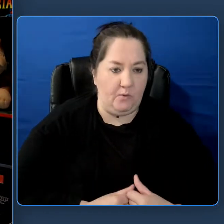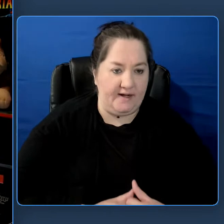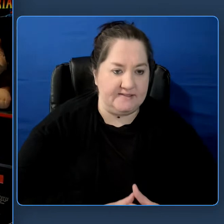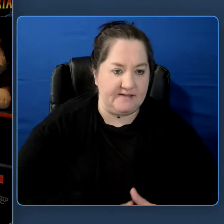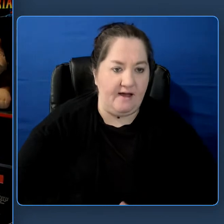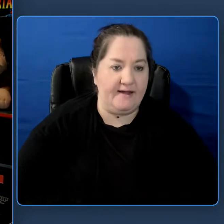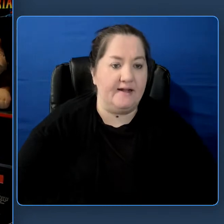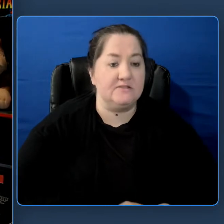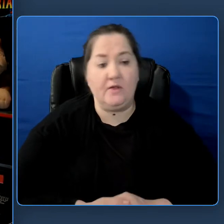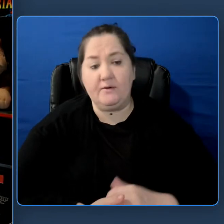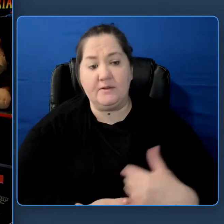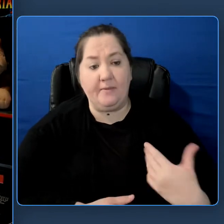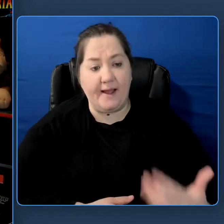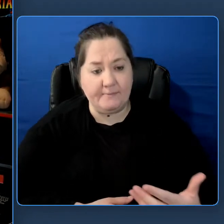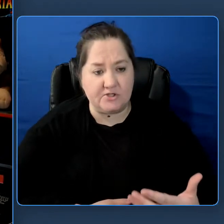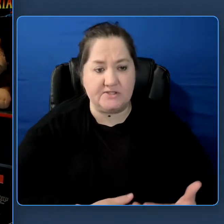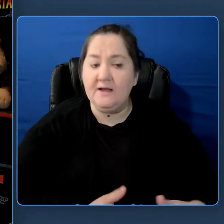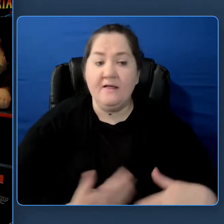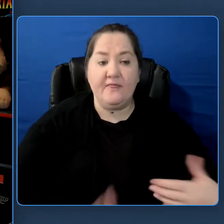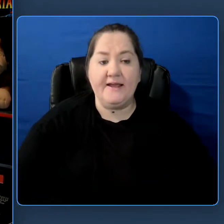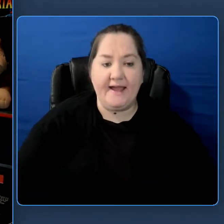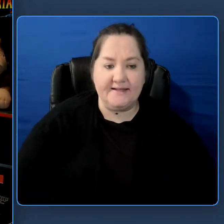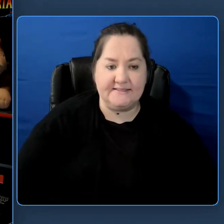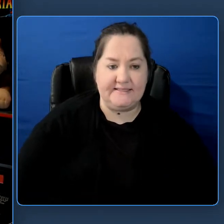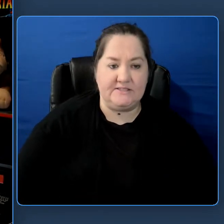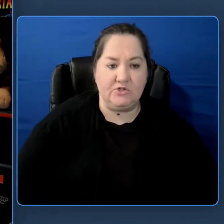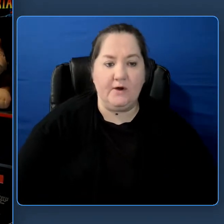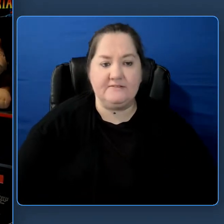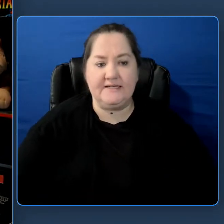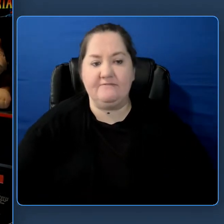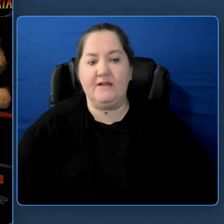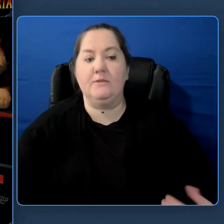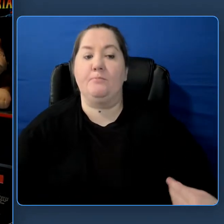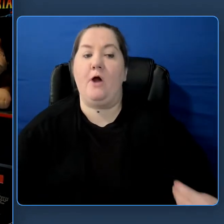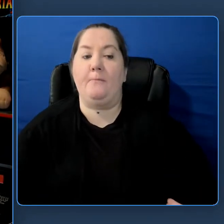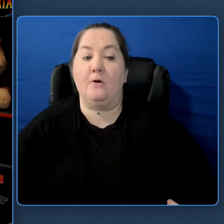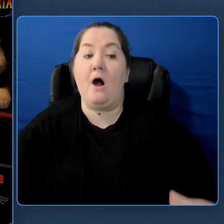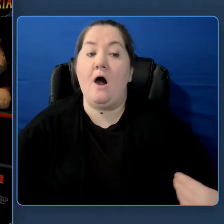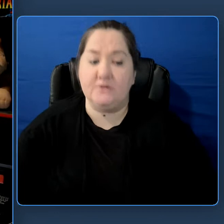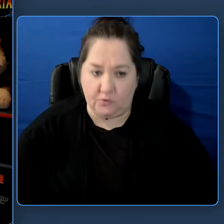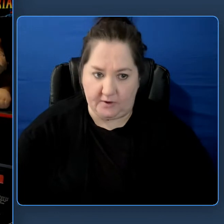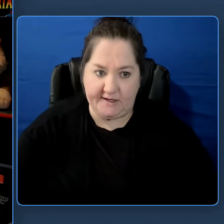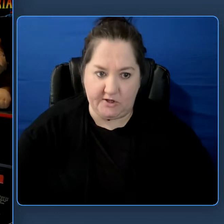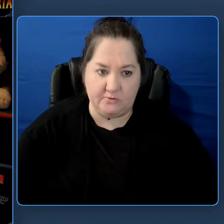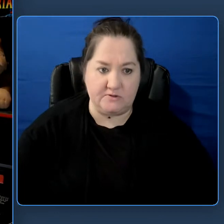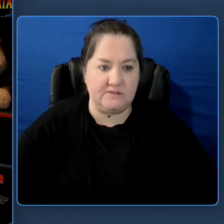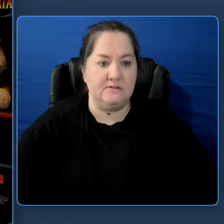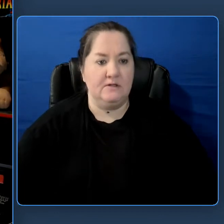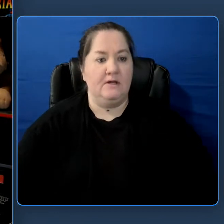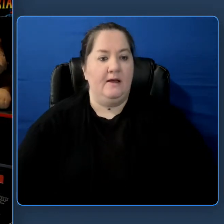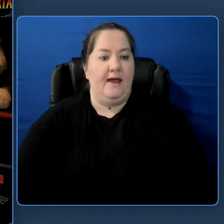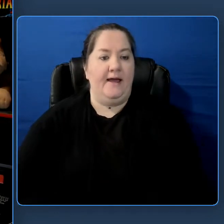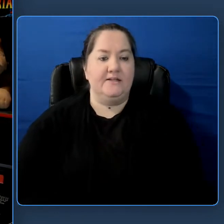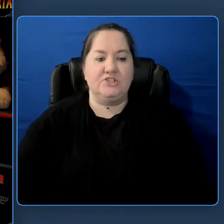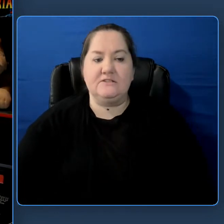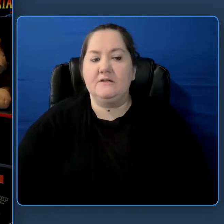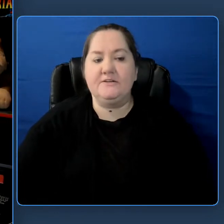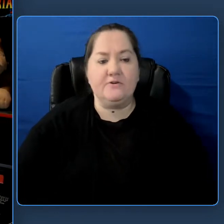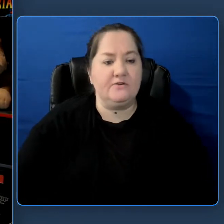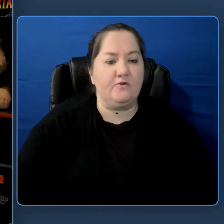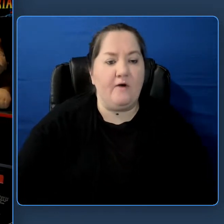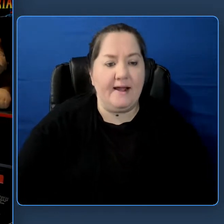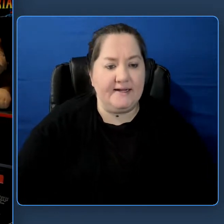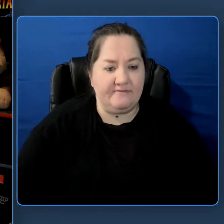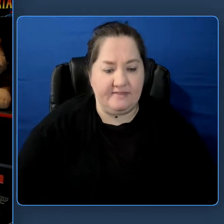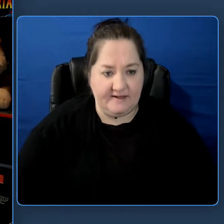you're not missing what I sign. And so like with a blind person, they can't see. So you have to give them the proper auditory cues. And there's just